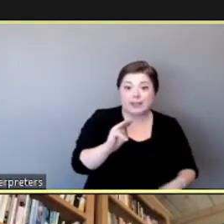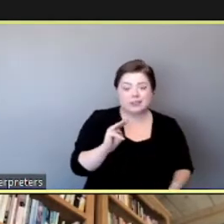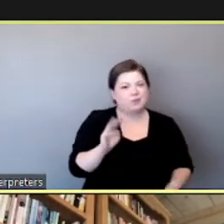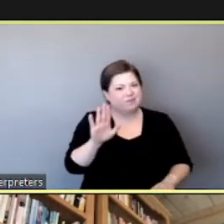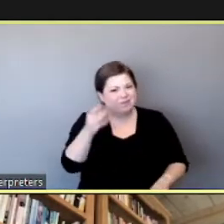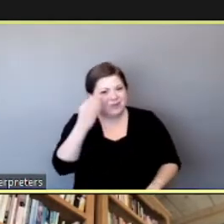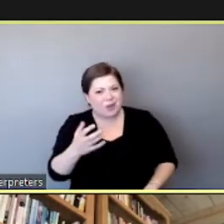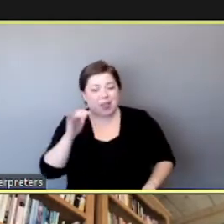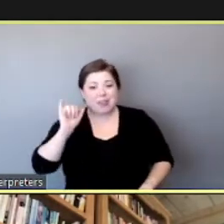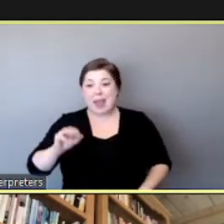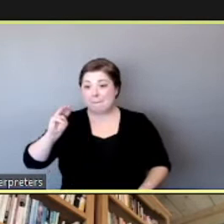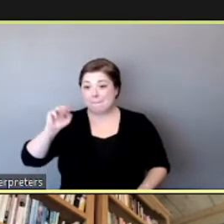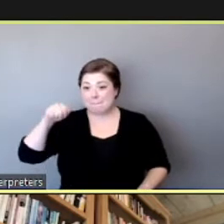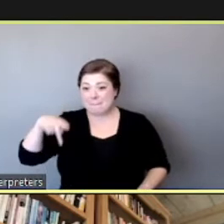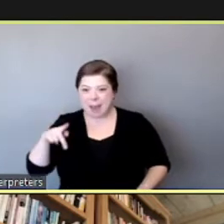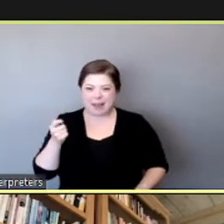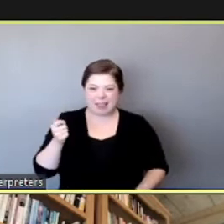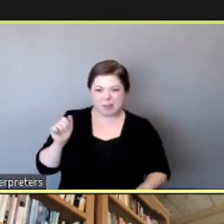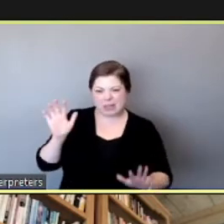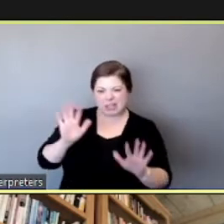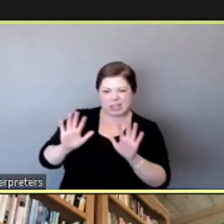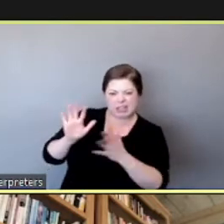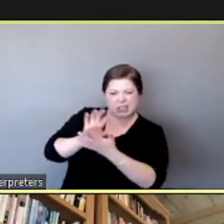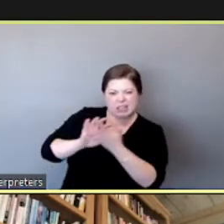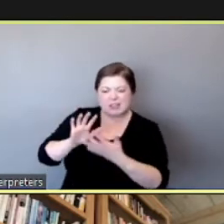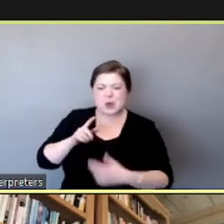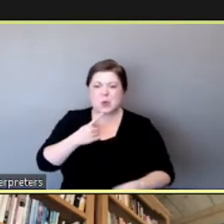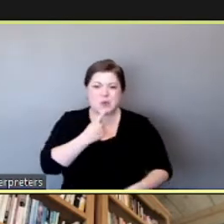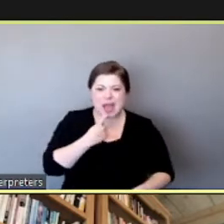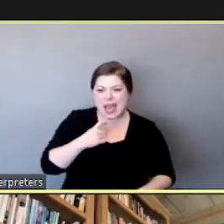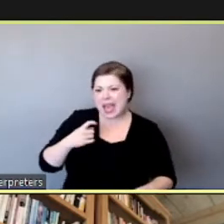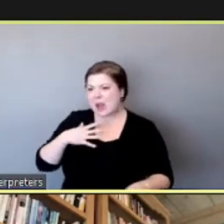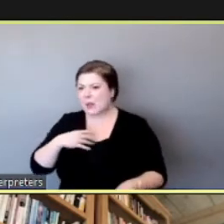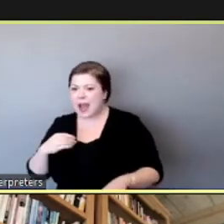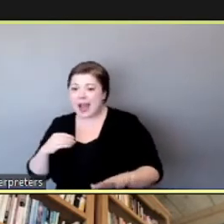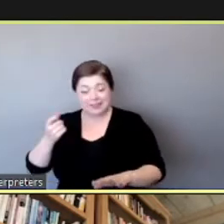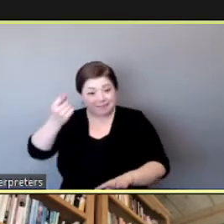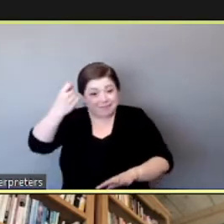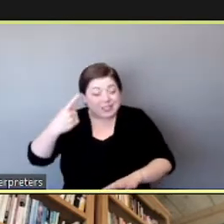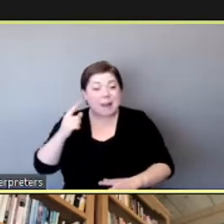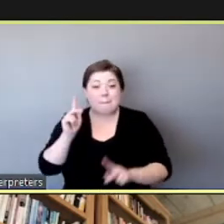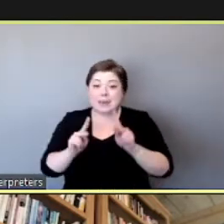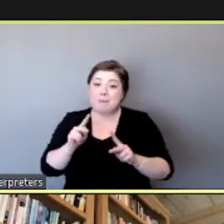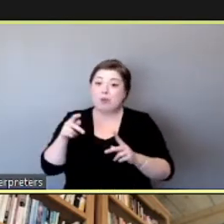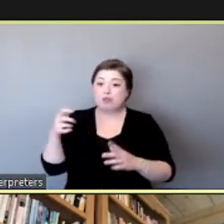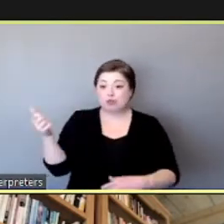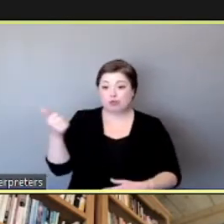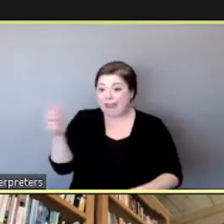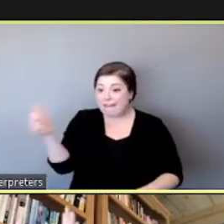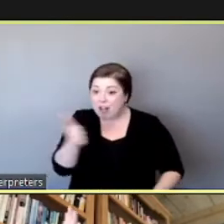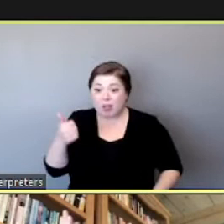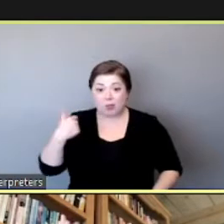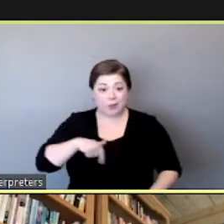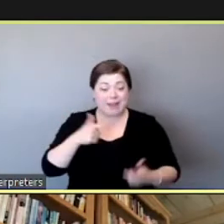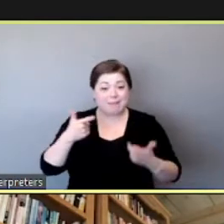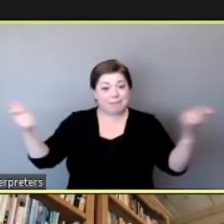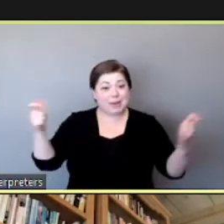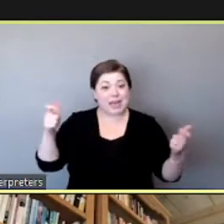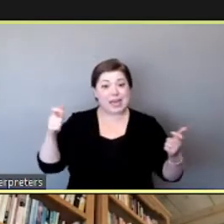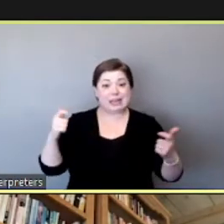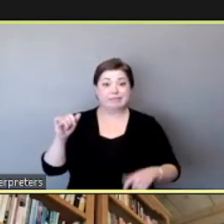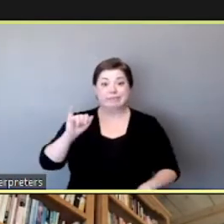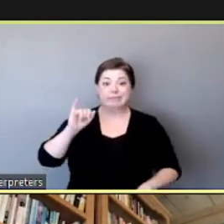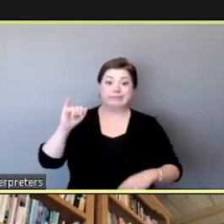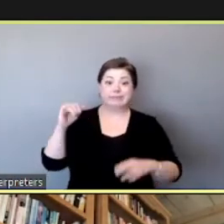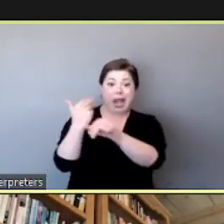a red county and a light colored county because people travel from county to county. We have 2 giant interstates crisscrossing the state. And